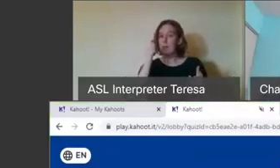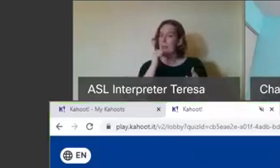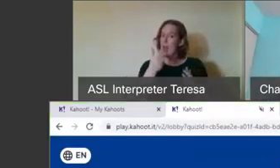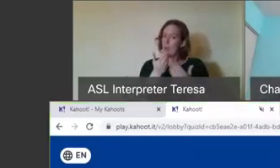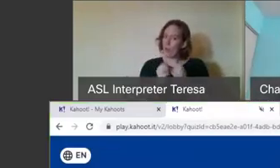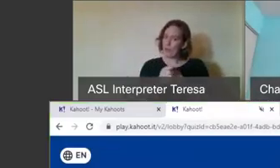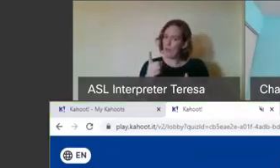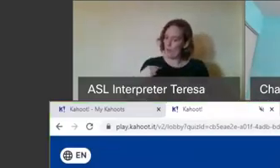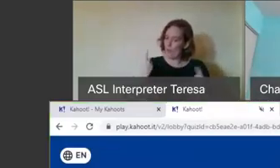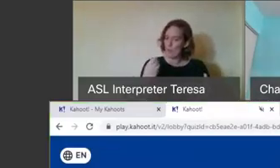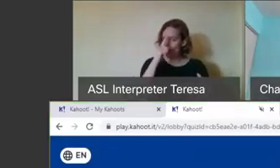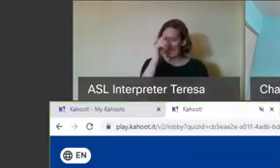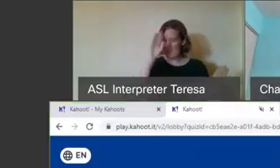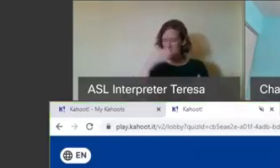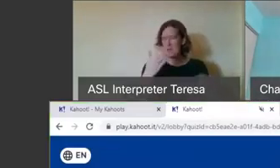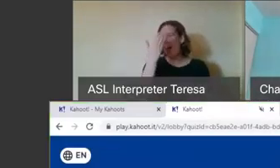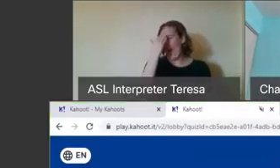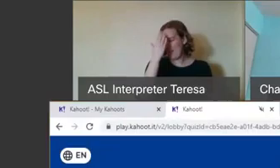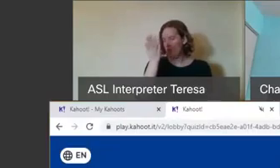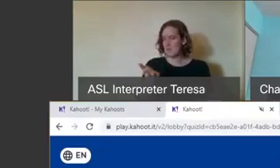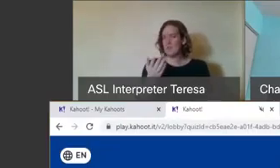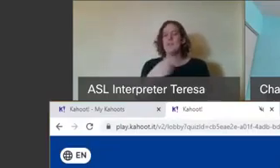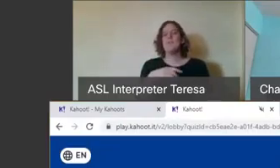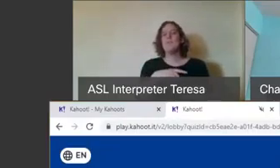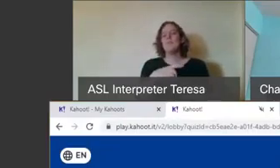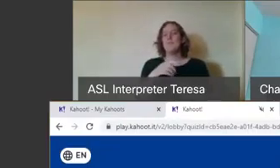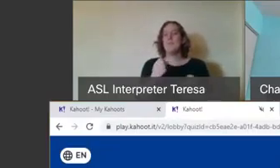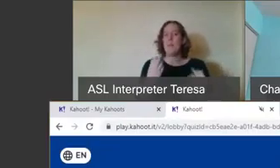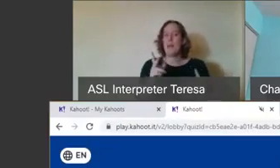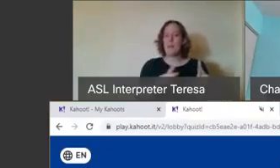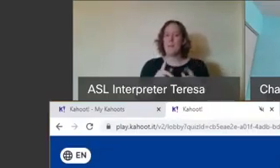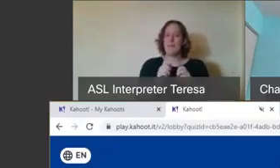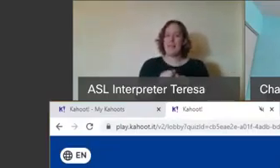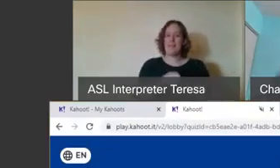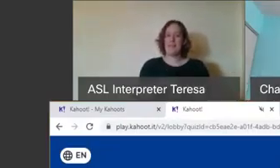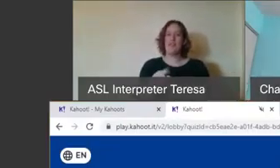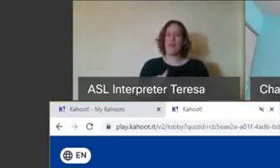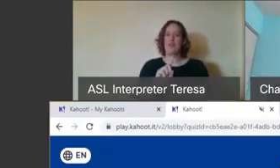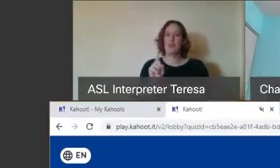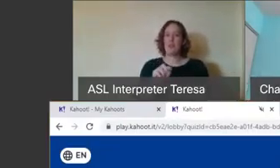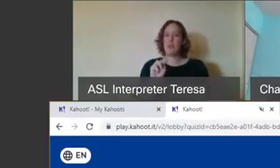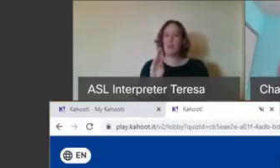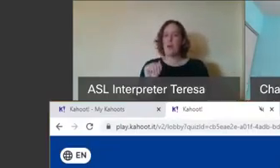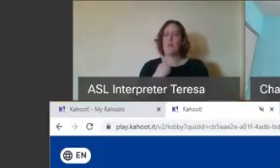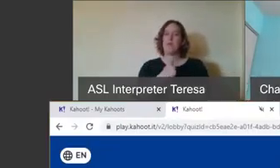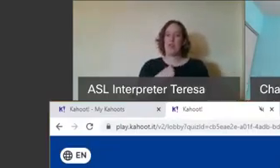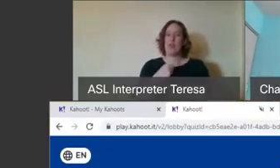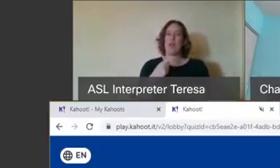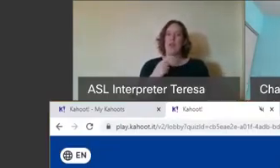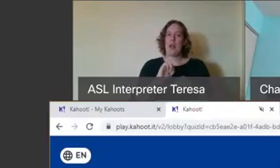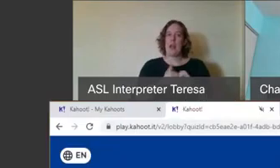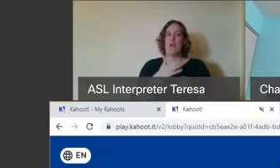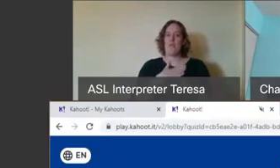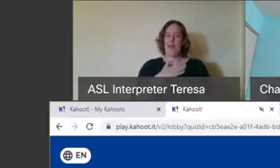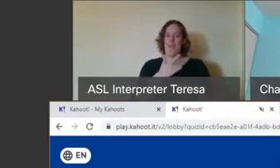you've been focused on this. I know I haven't, and so many people text me during Zumba. I'm sorry, the way my cardiovascular health is set up, I'm not gonna do Zumba, but